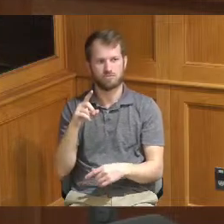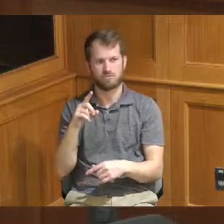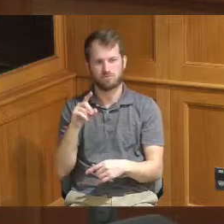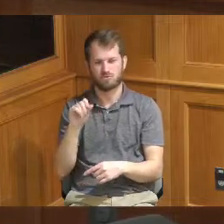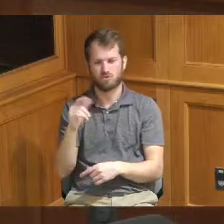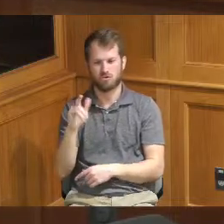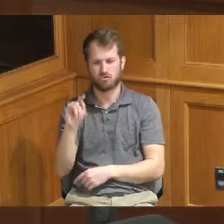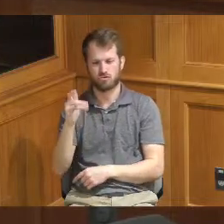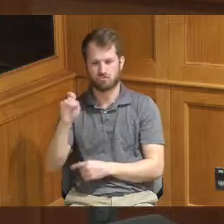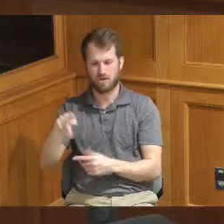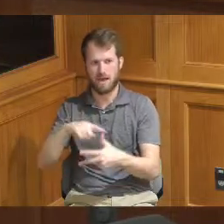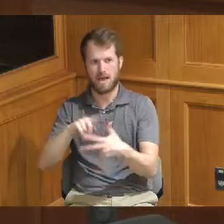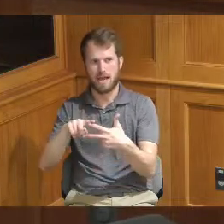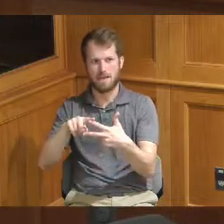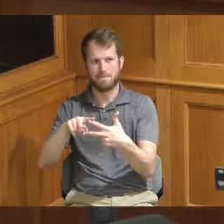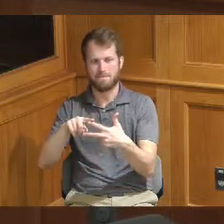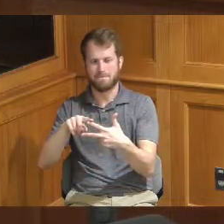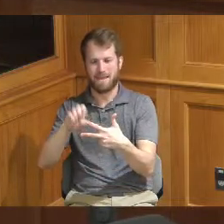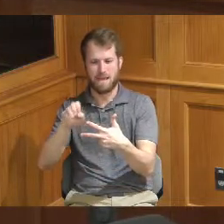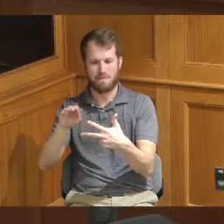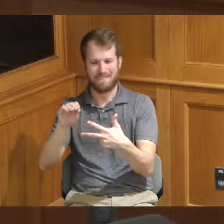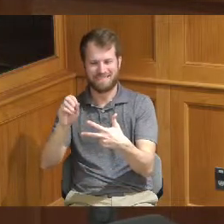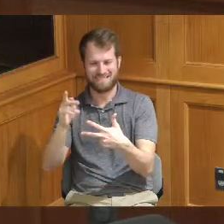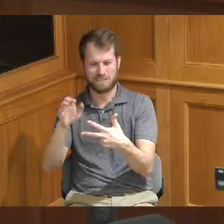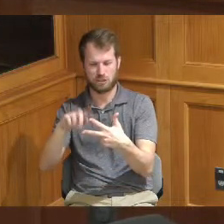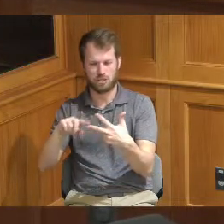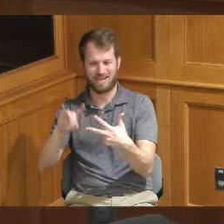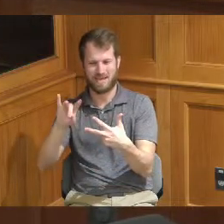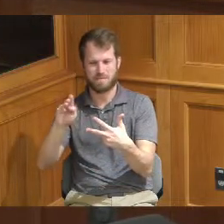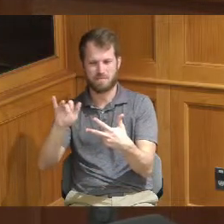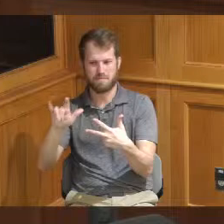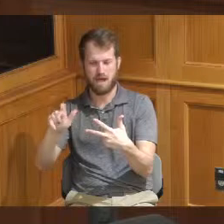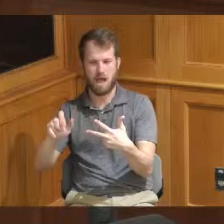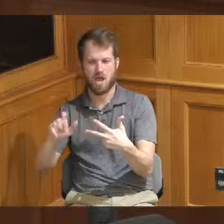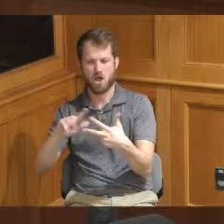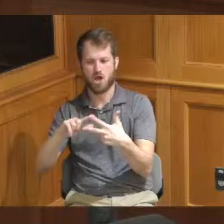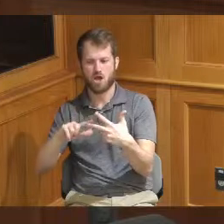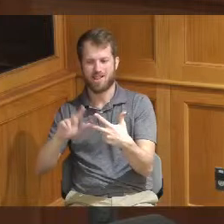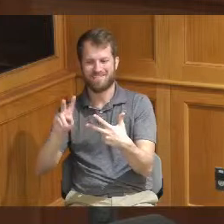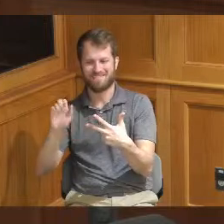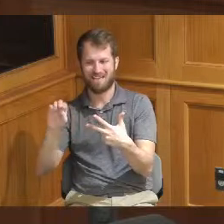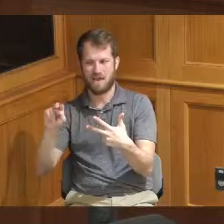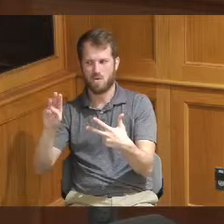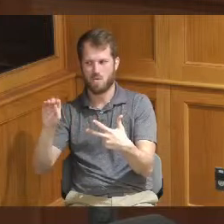River Road, Ebenezer Road, 8 Mile Road, and Van Blarcom Road.